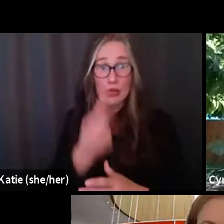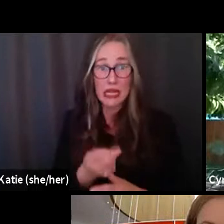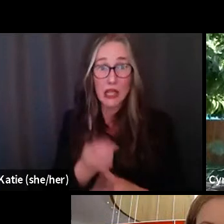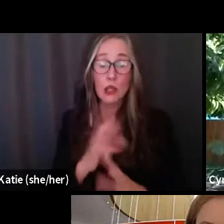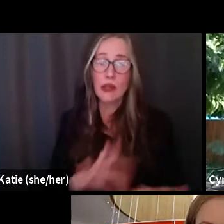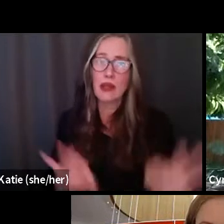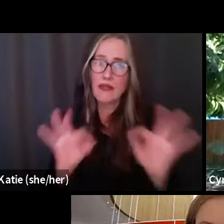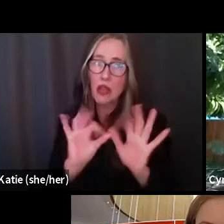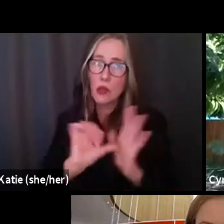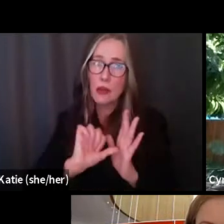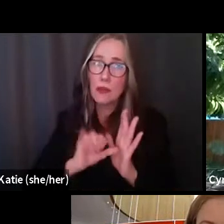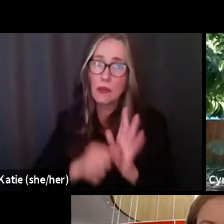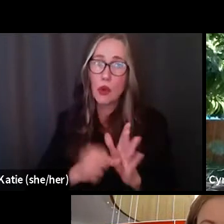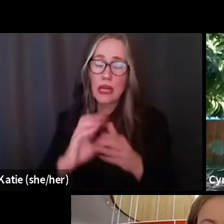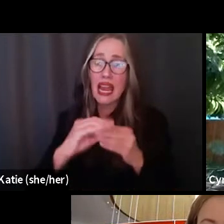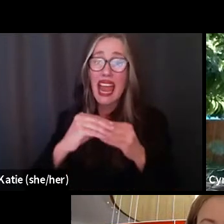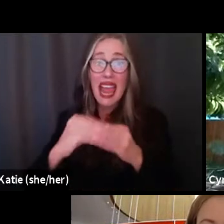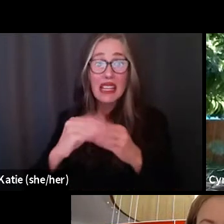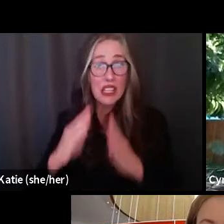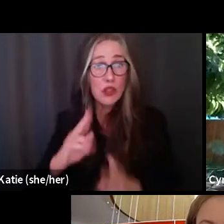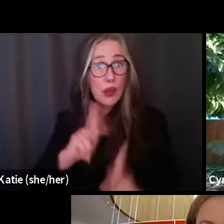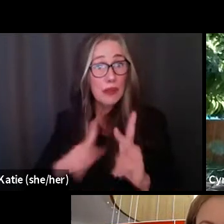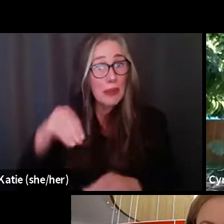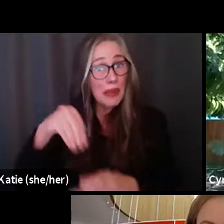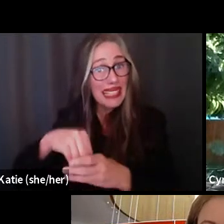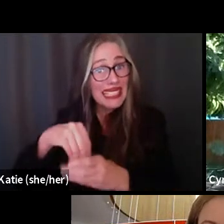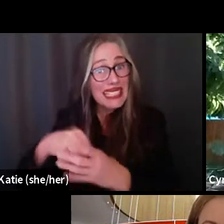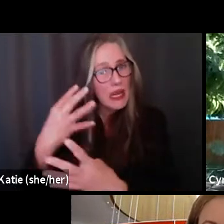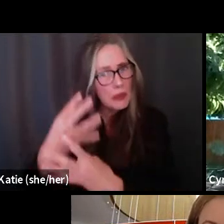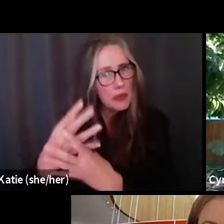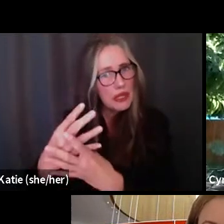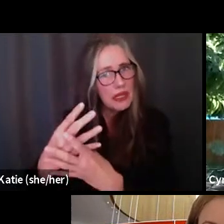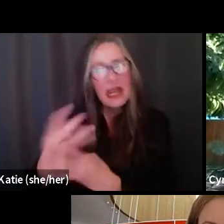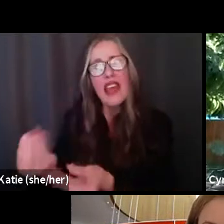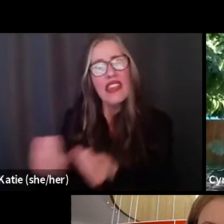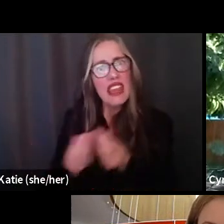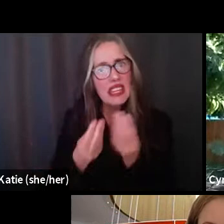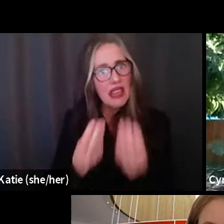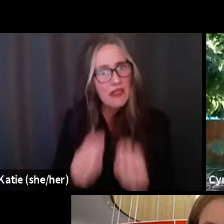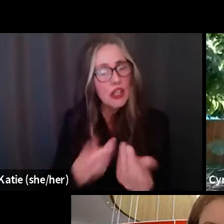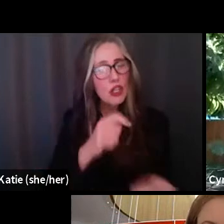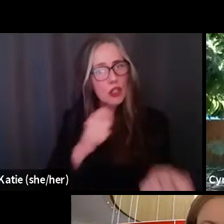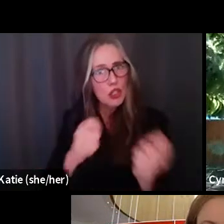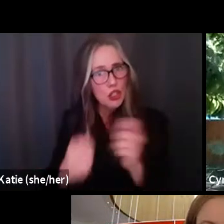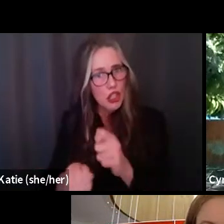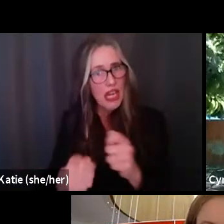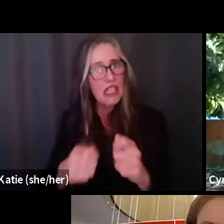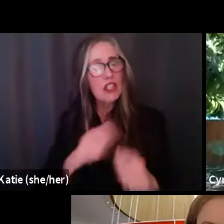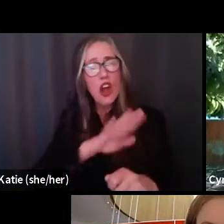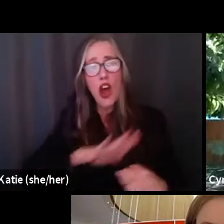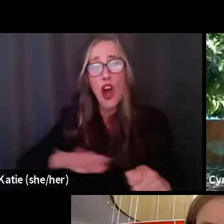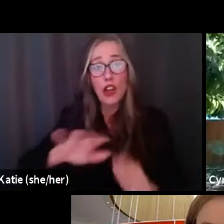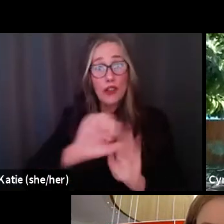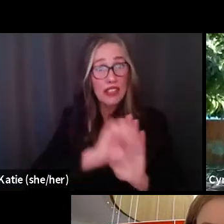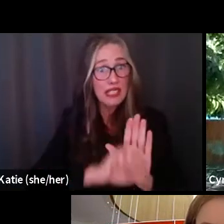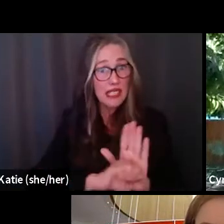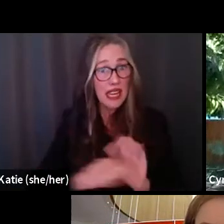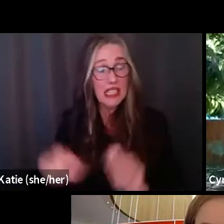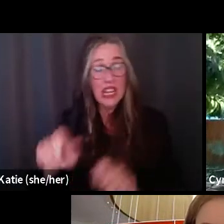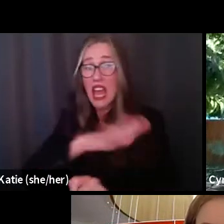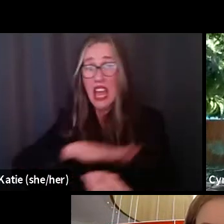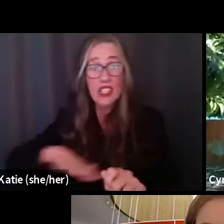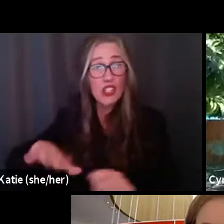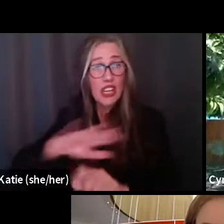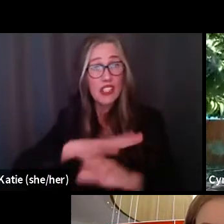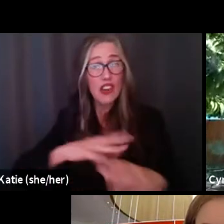leadership that people inside contribute to reform efforts across the state across the nation and and absolutely with incarceral